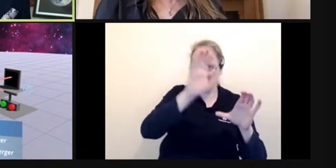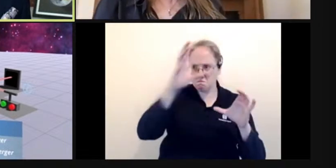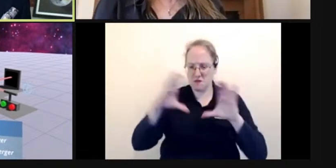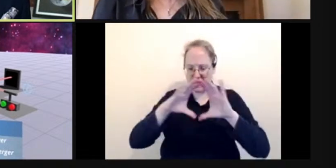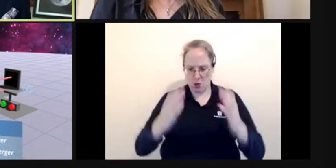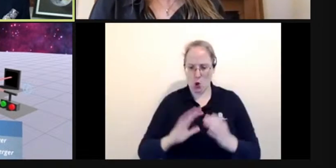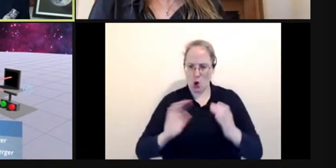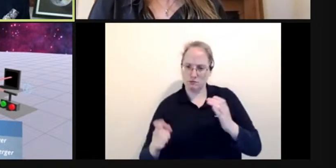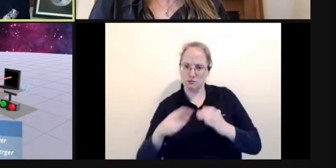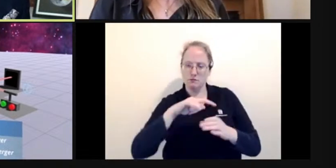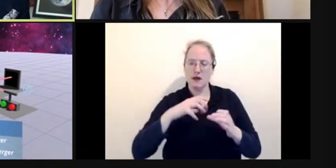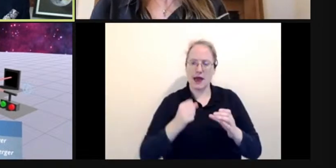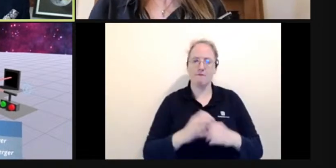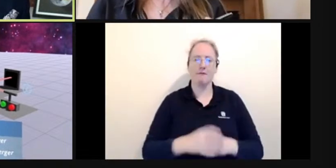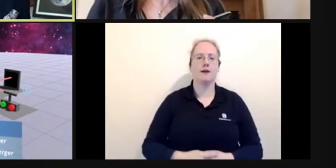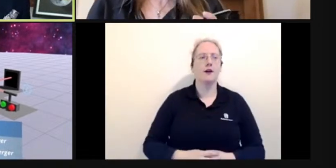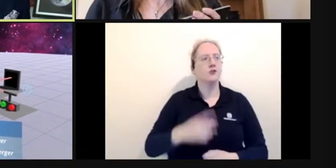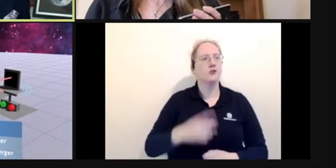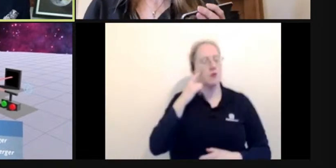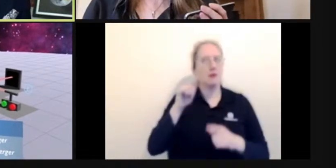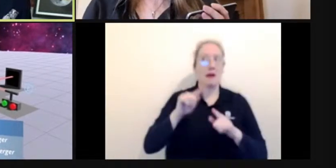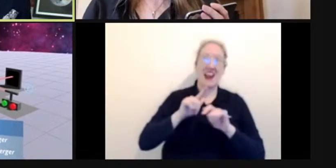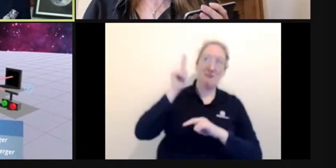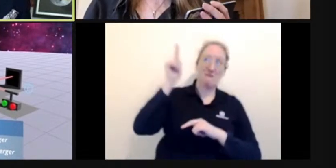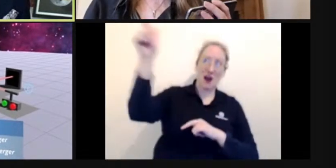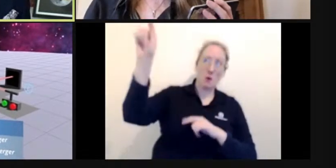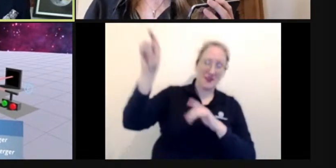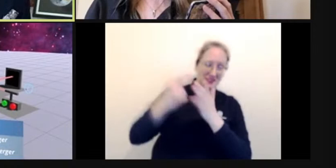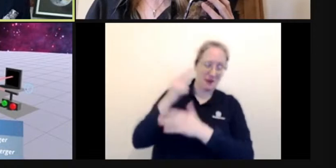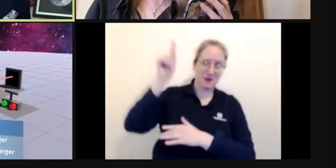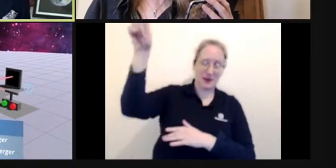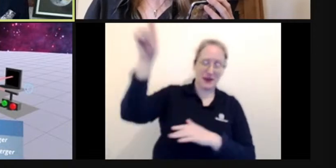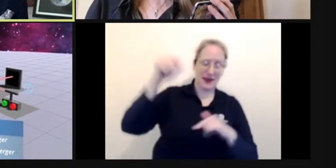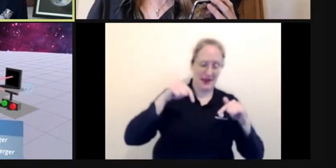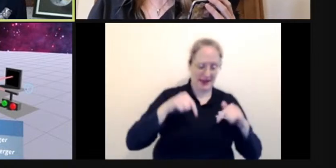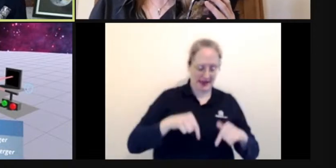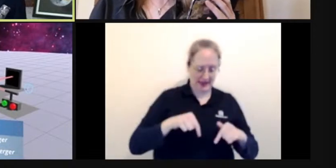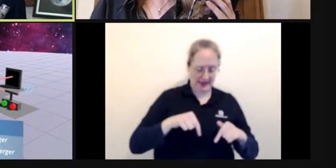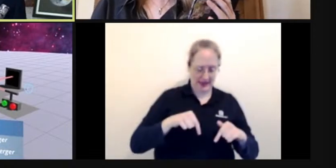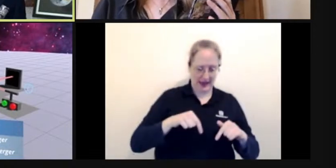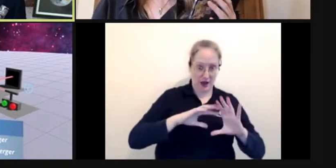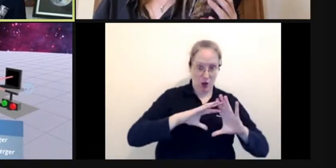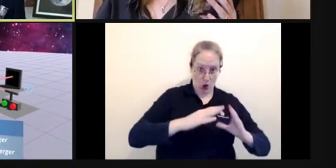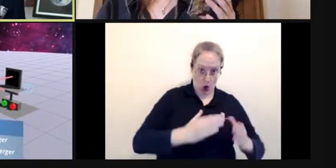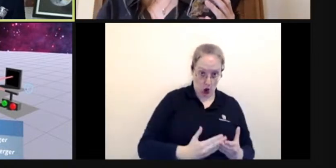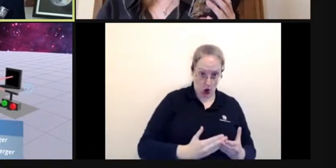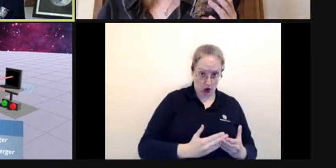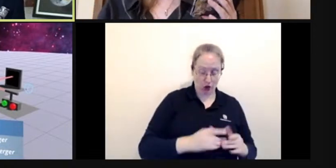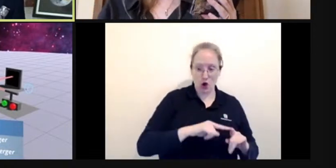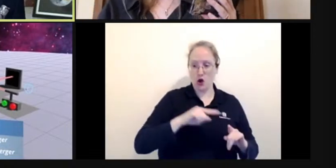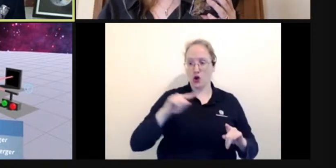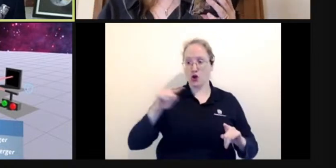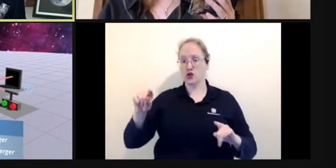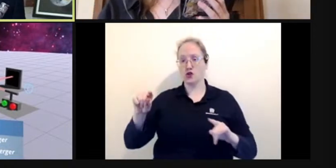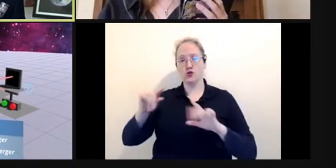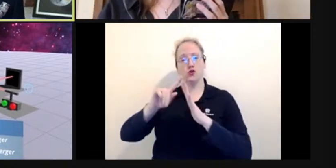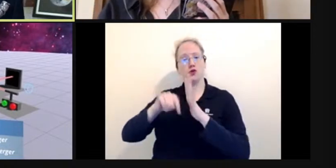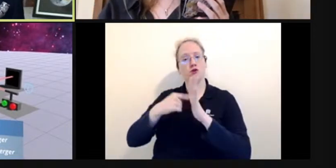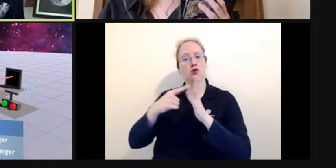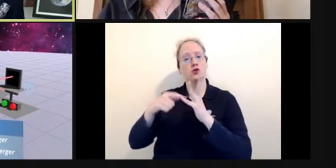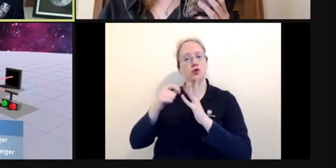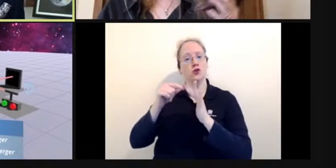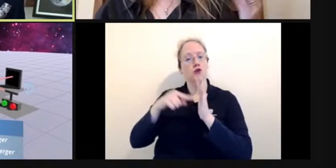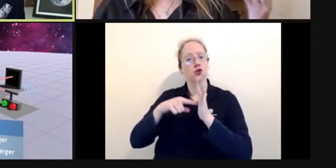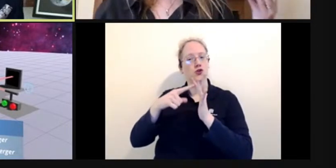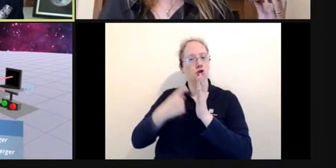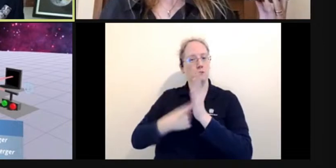between here, the planet Earth, and Jupiter stretches by about the distance of a width of a human hair. Seems an